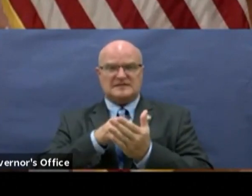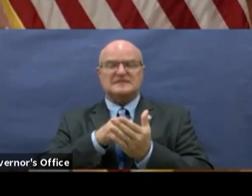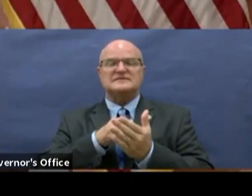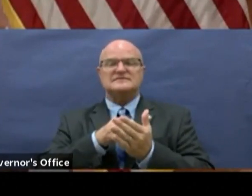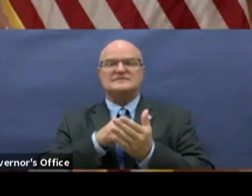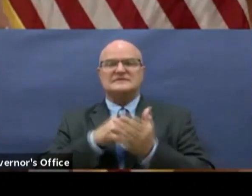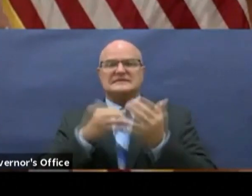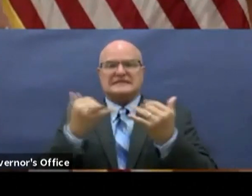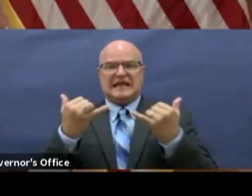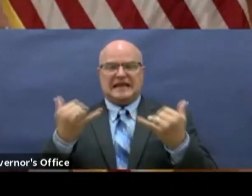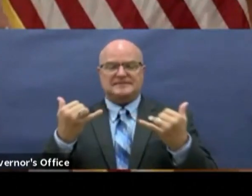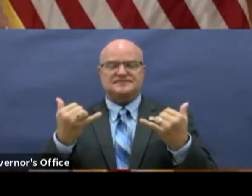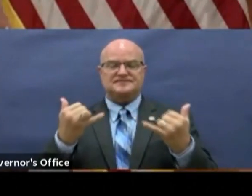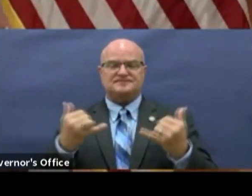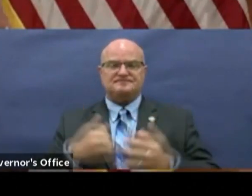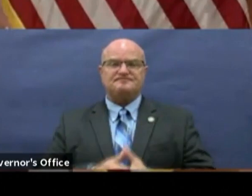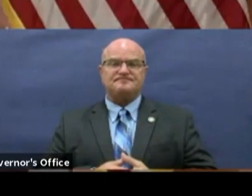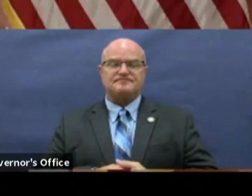regrettably today.